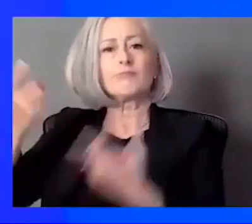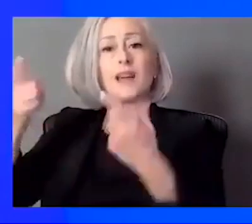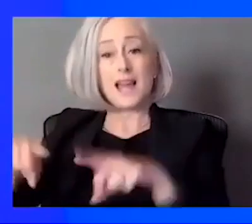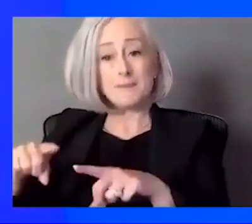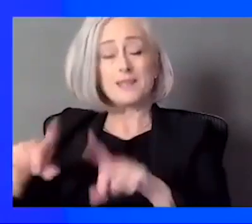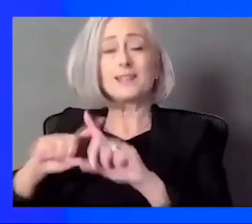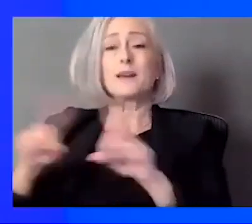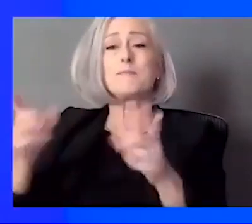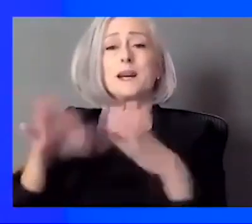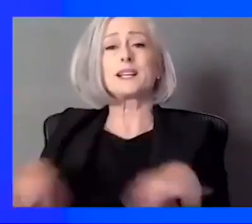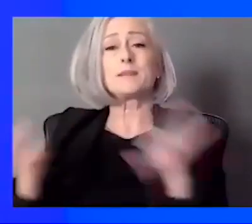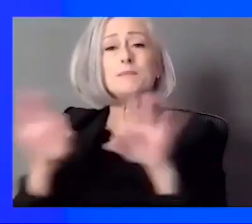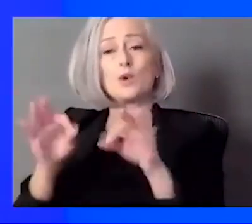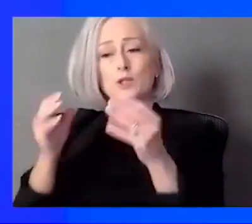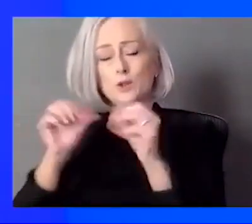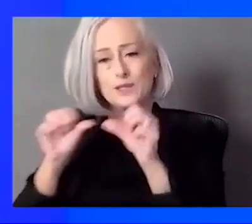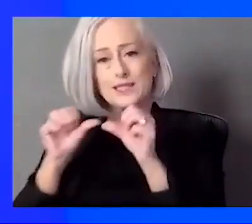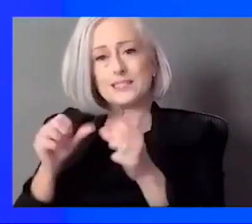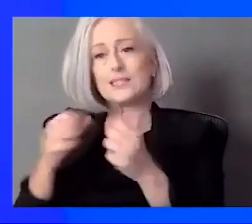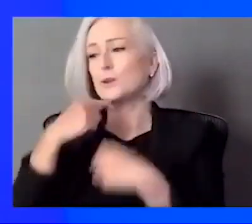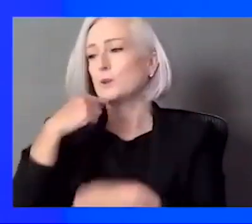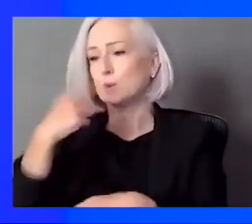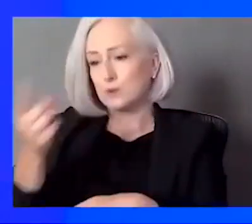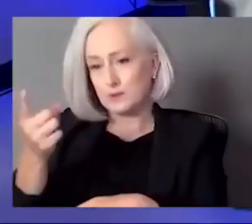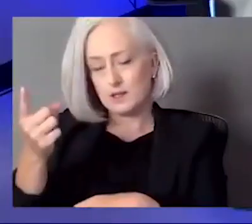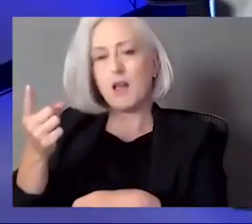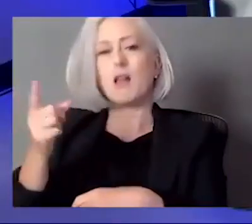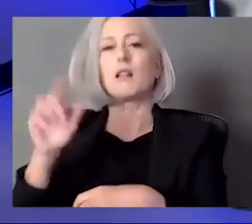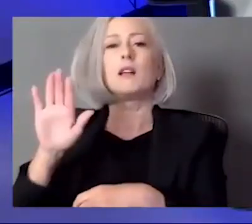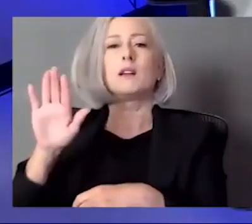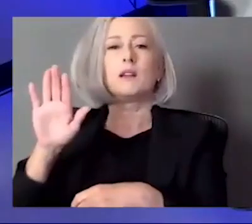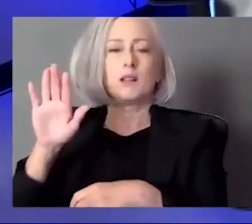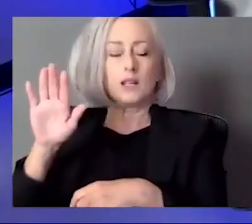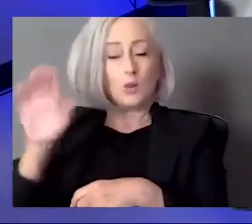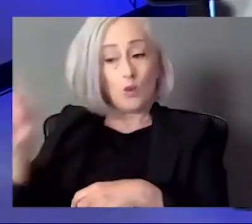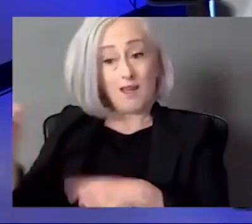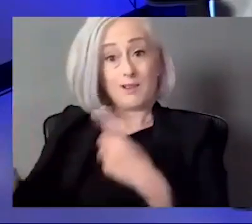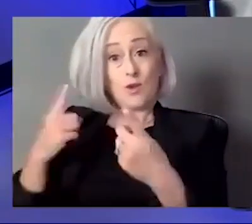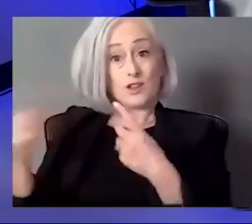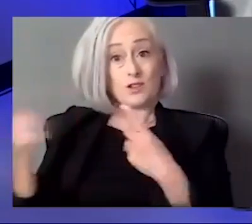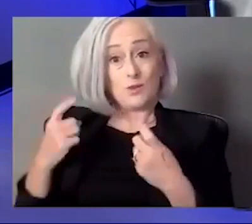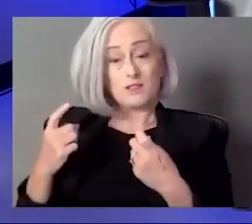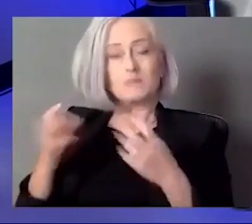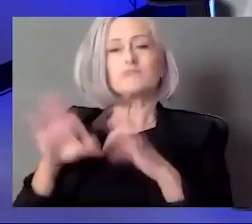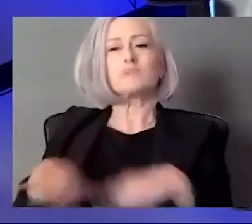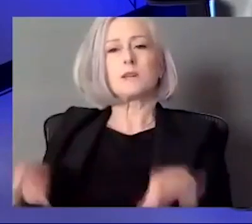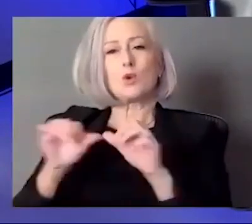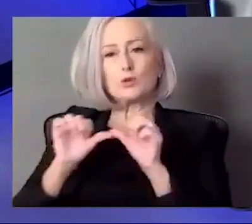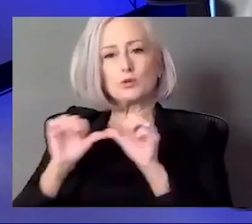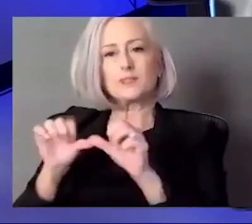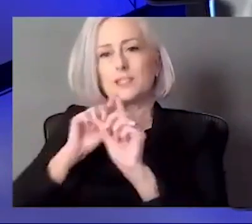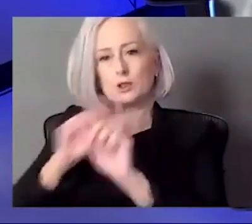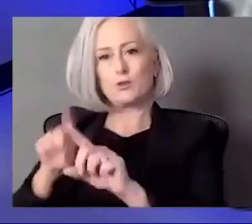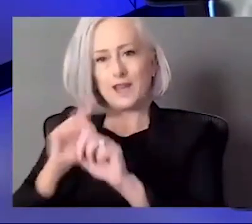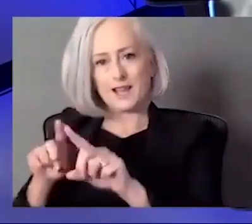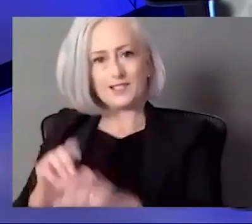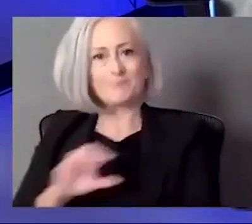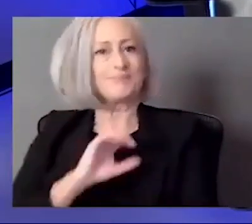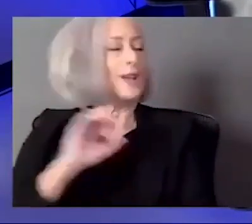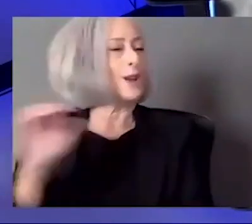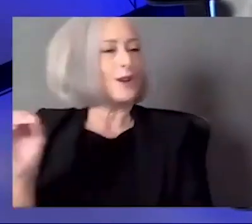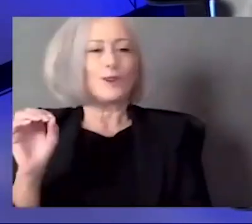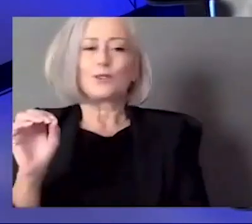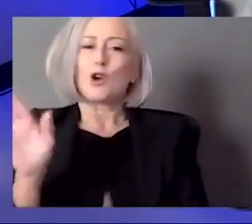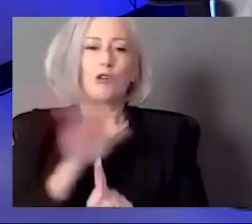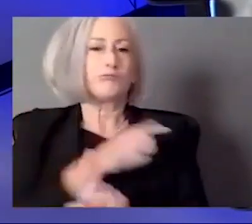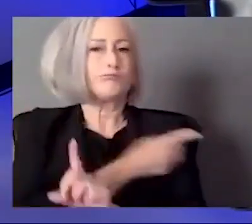questions. When they ask thoughtful questions, give our thoughtful answers. Yeah, I think that's it. No flapjacking. Nope, that's right. No flapjacking. Well, Jill, let's see if there are